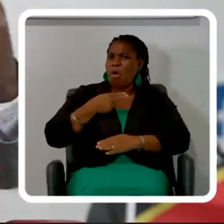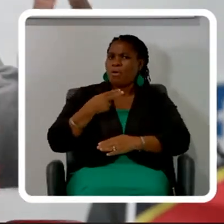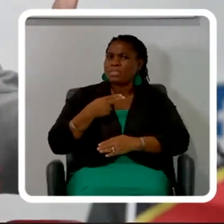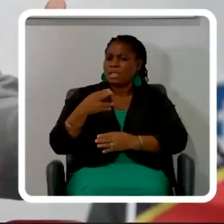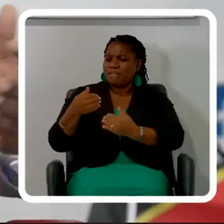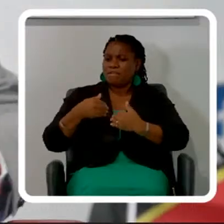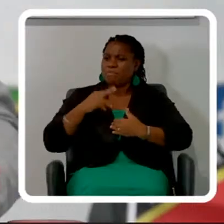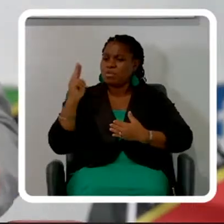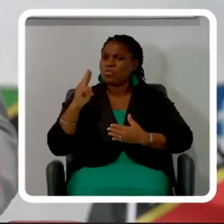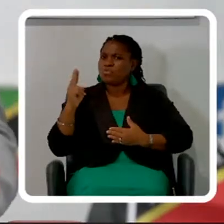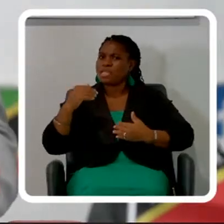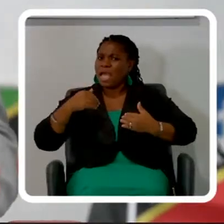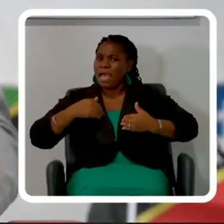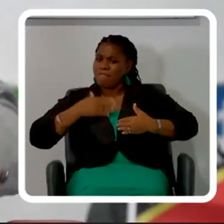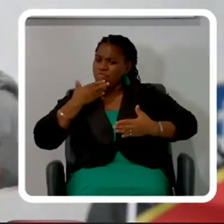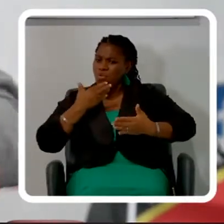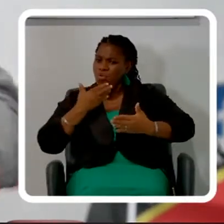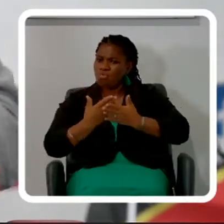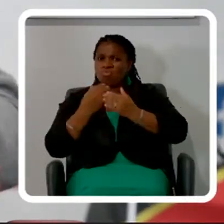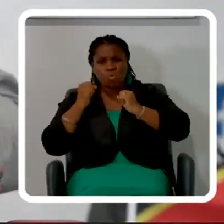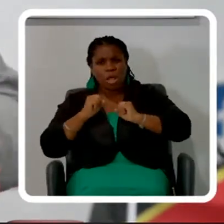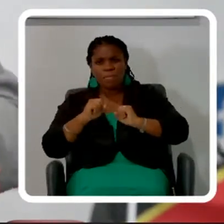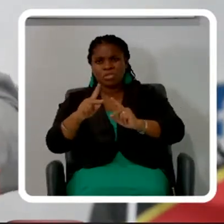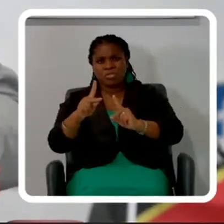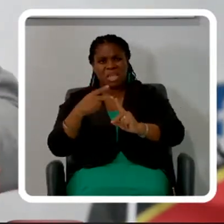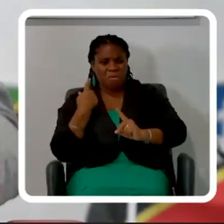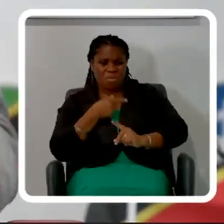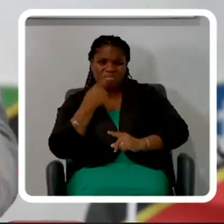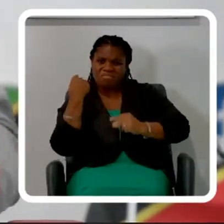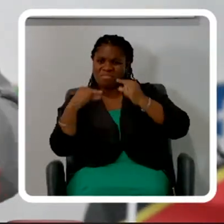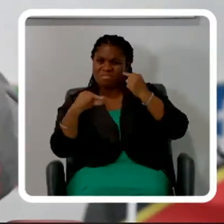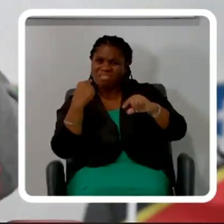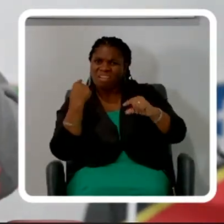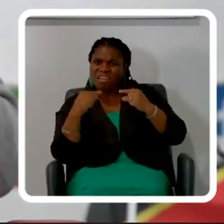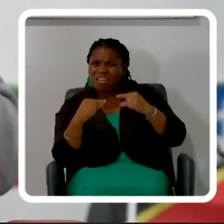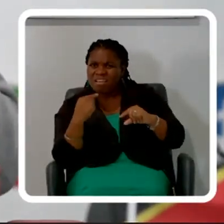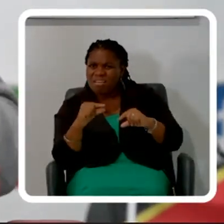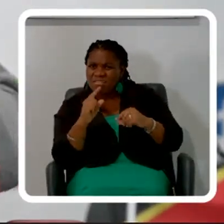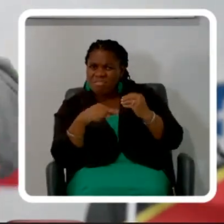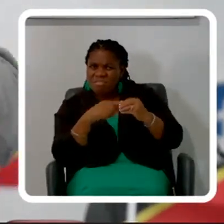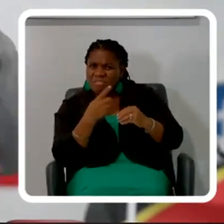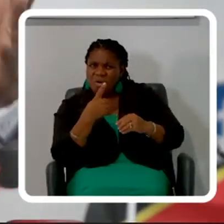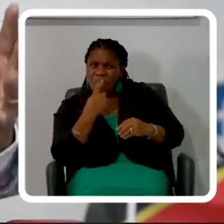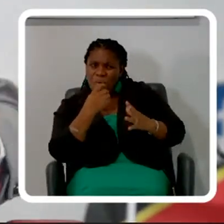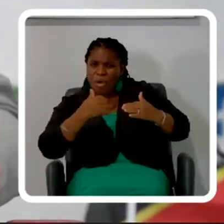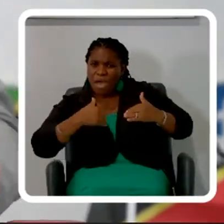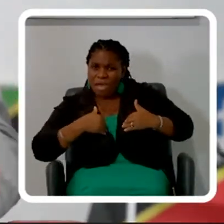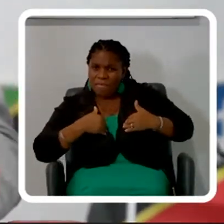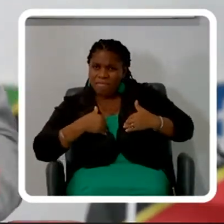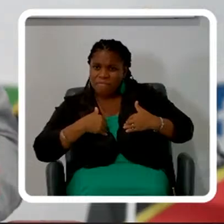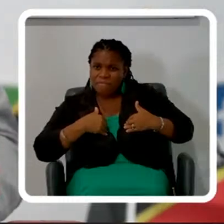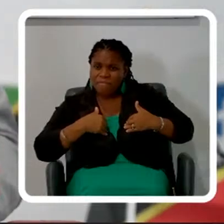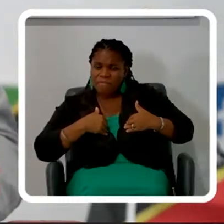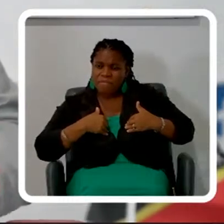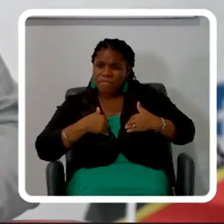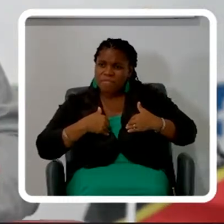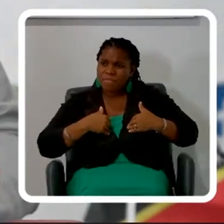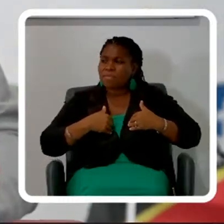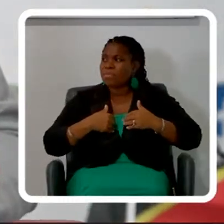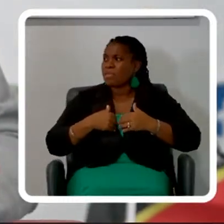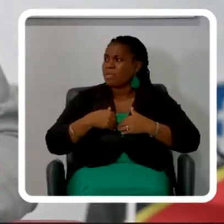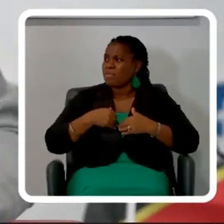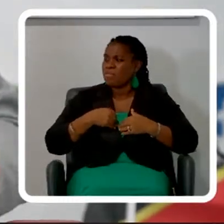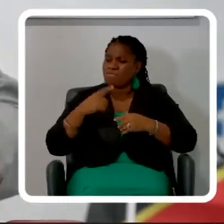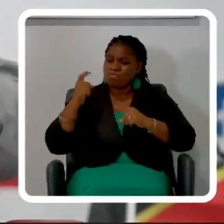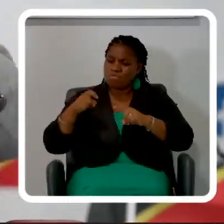for people in St. Kitts and Nevis? And we are going to be arguing over petty things, important things, but in the grand scheme of things might seem petty. You bring